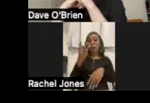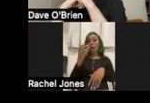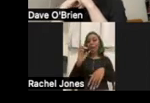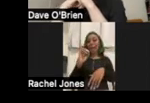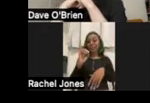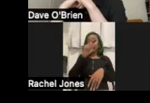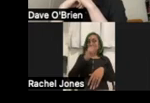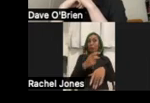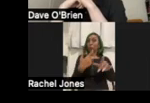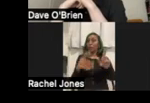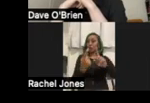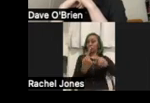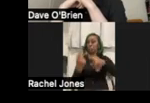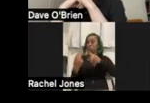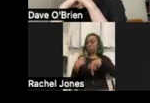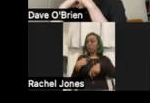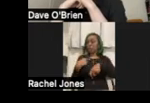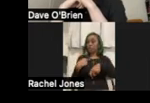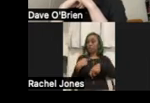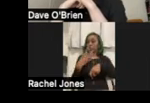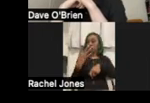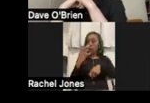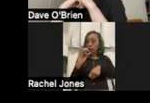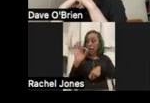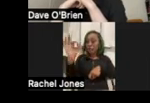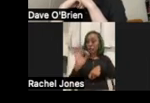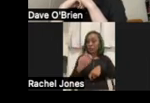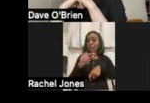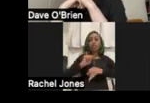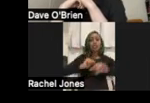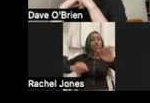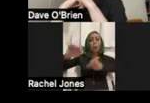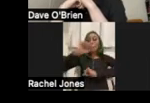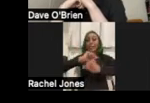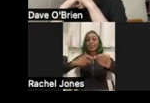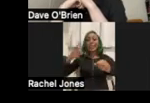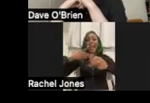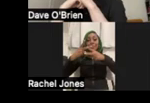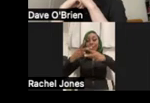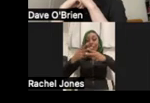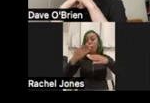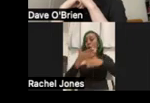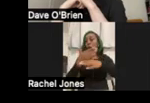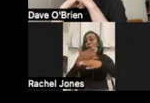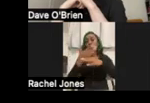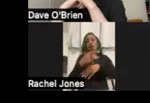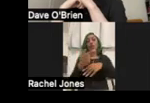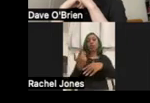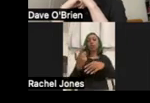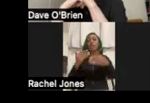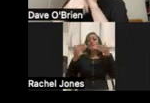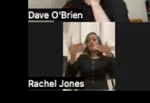responded. Almost 90% of them were domestic and care workers. So they were doing,